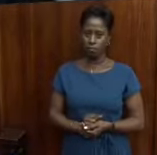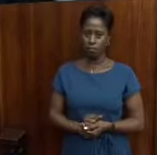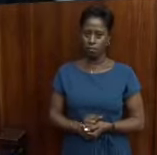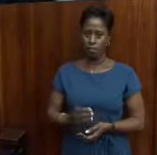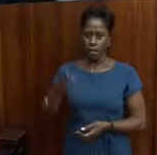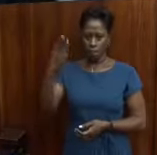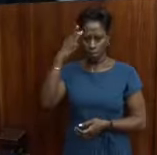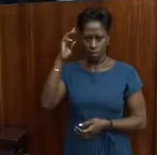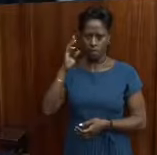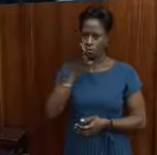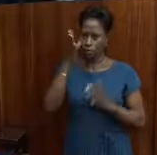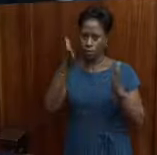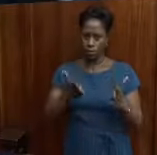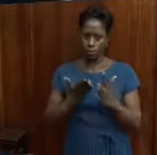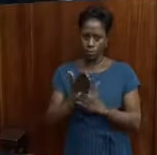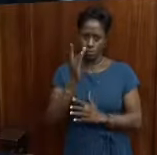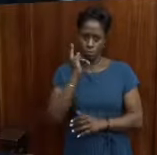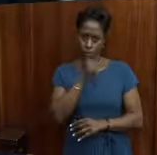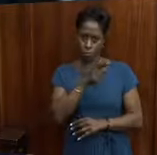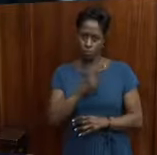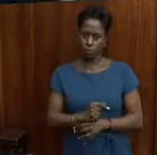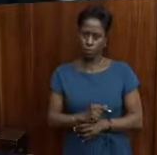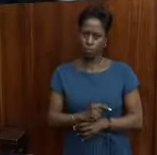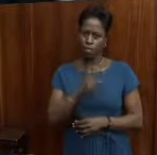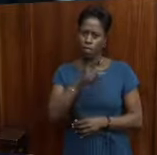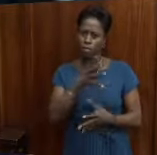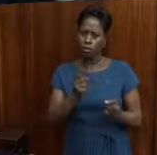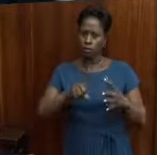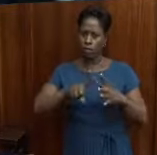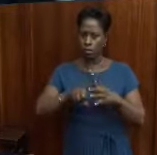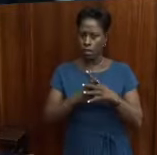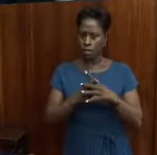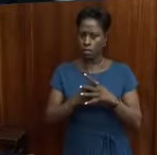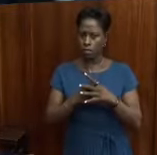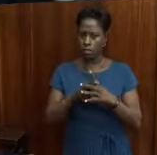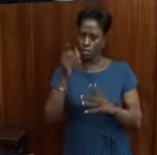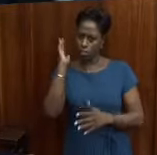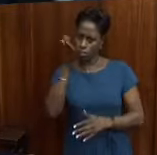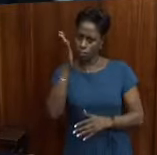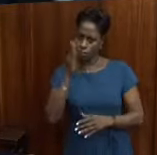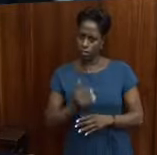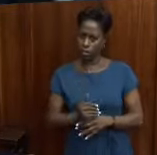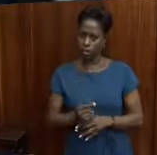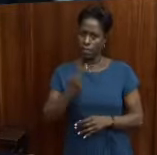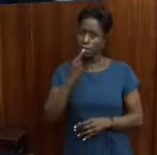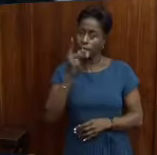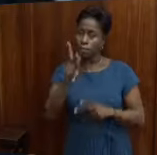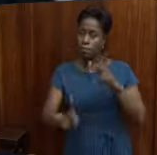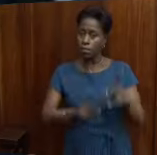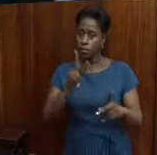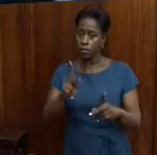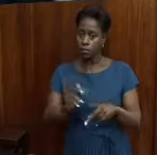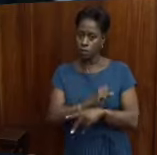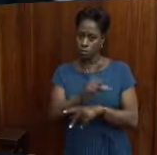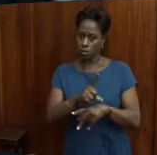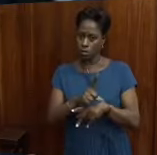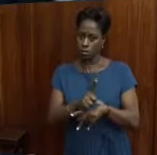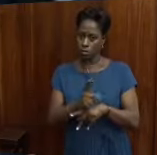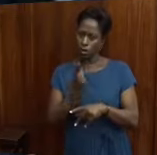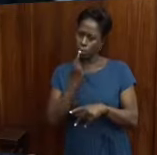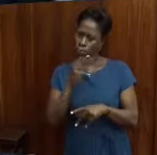Mr. Speaker, through you, I want to begin my address by telling this Parliament and the people of St. Lucia who we are